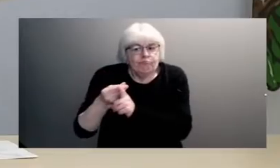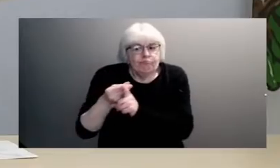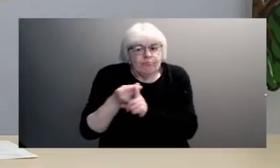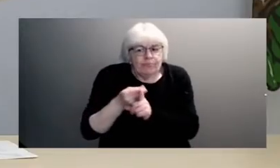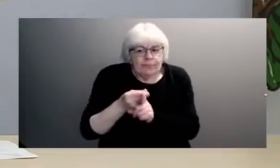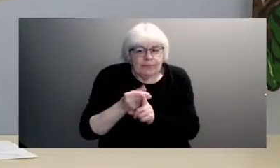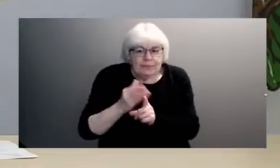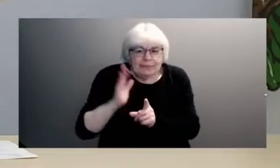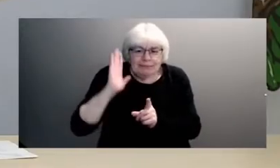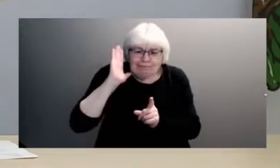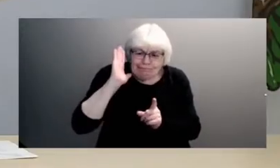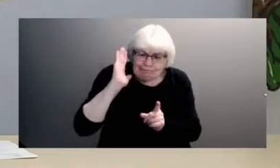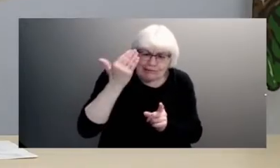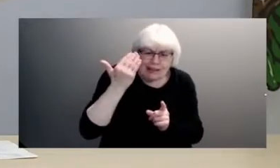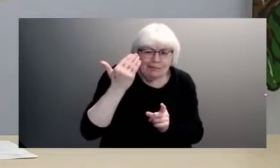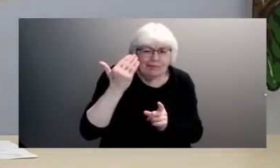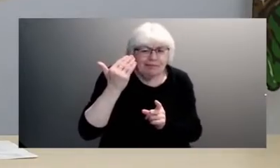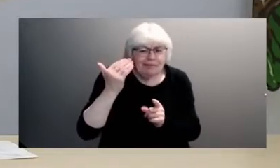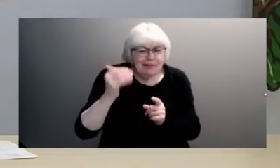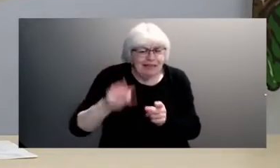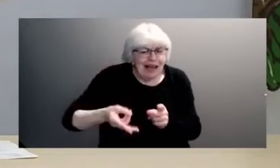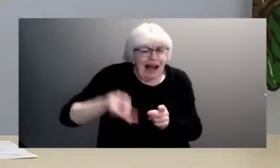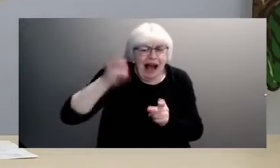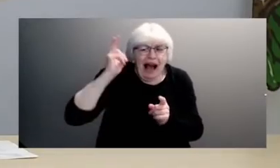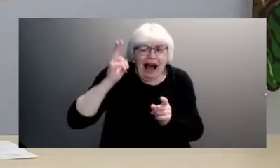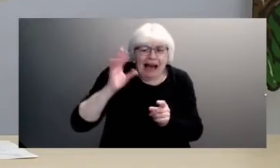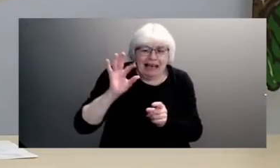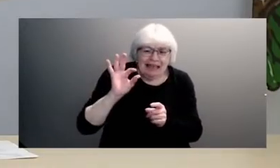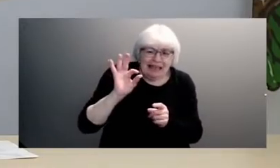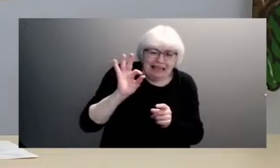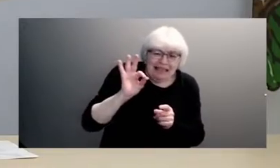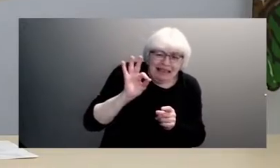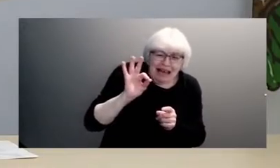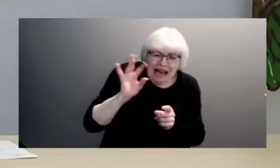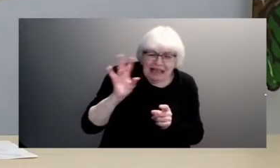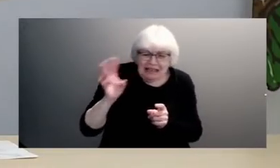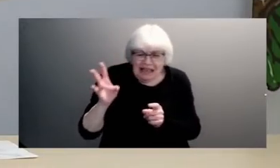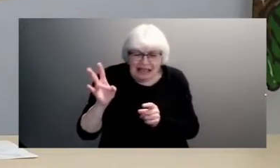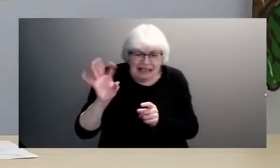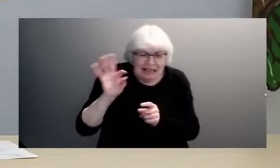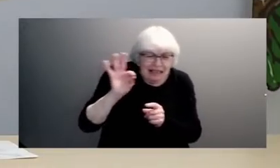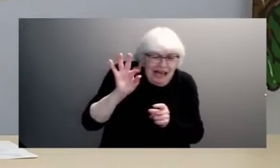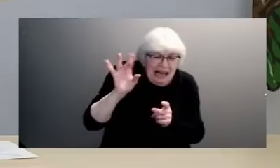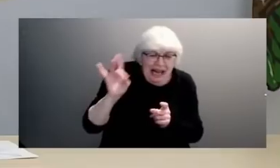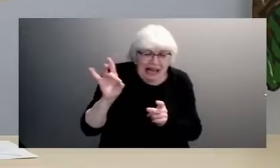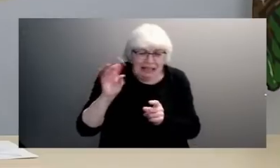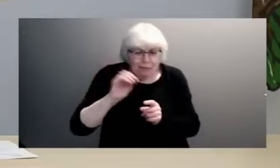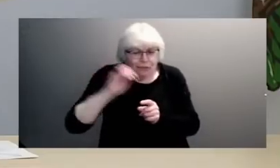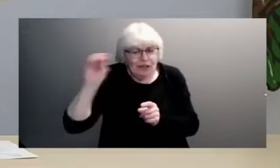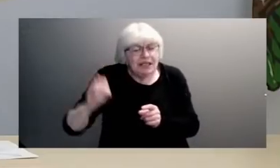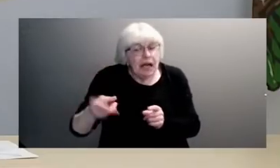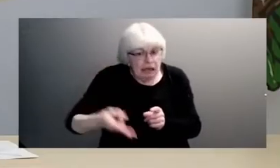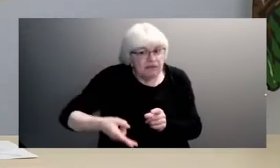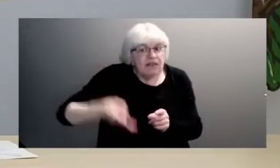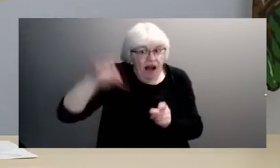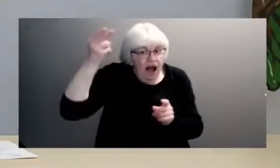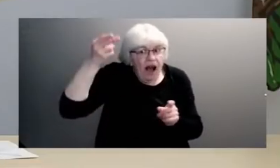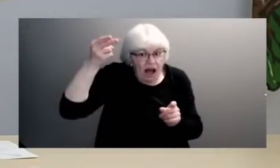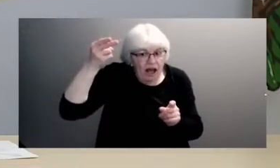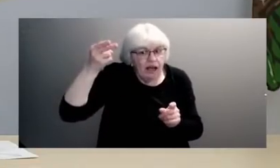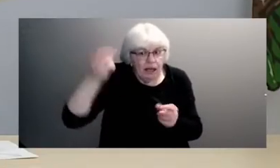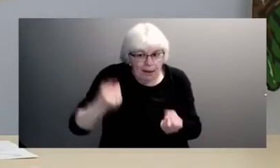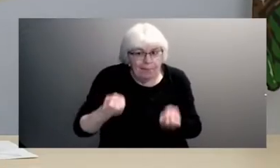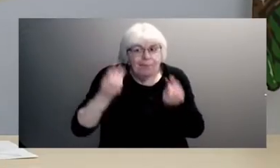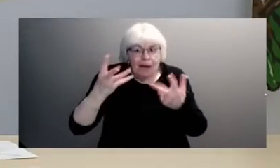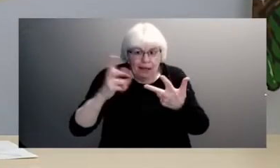my recollection of those numbers. In terms of overall, for those who are 80 and up, the last